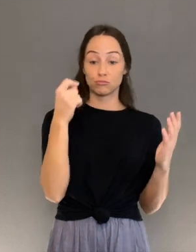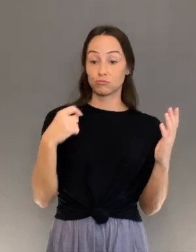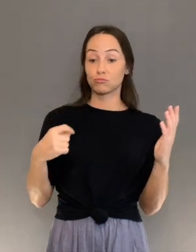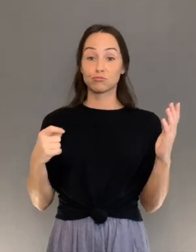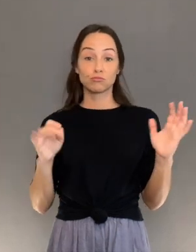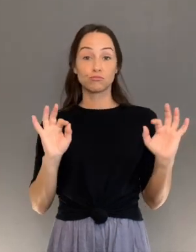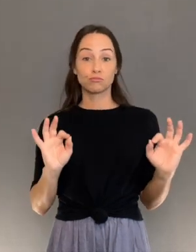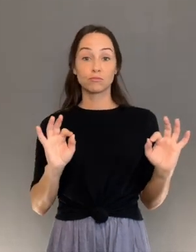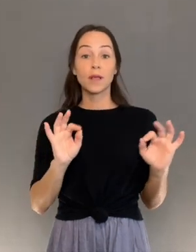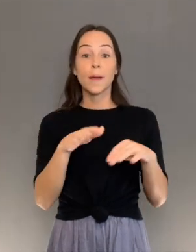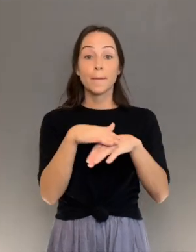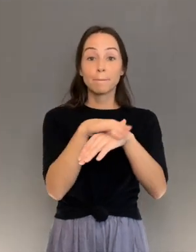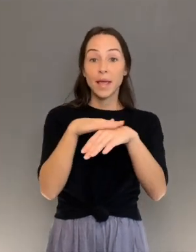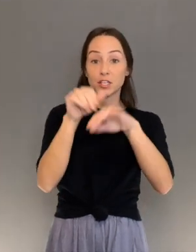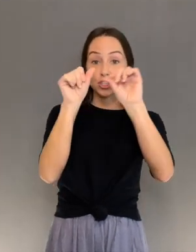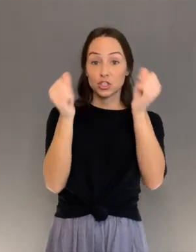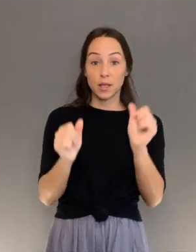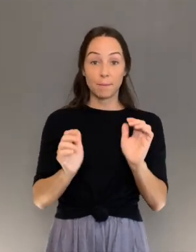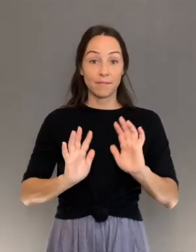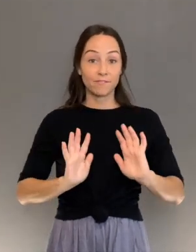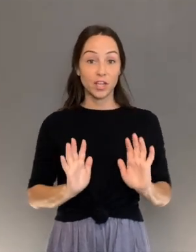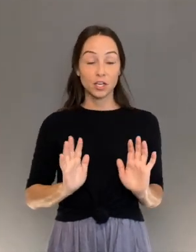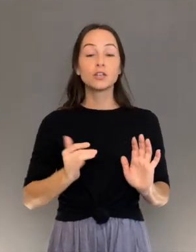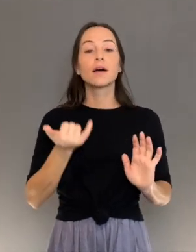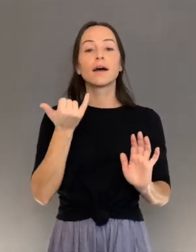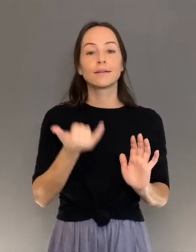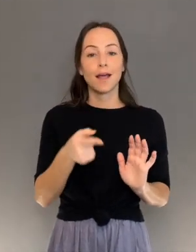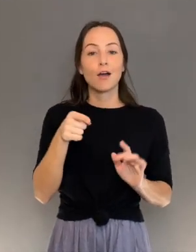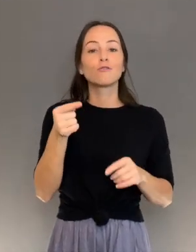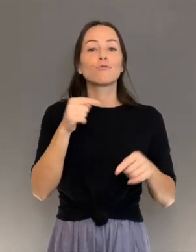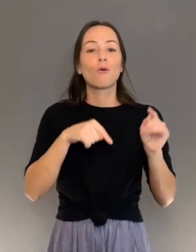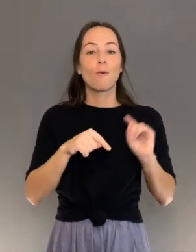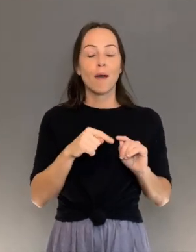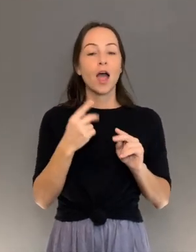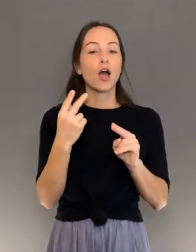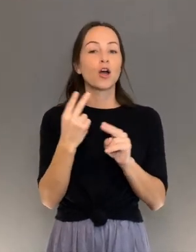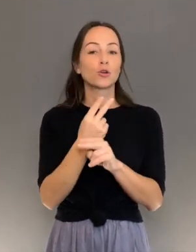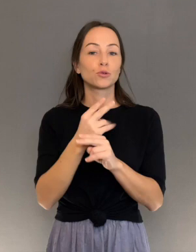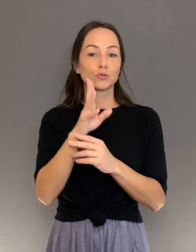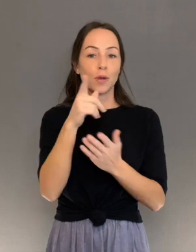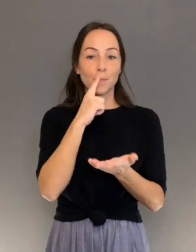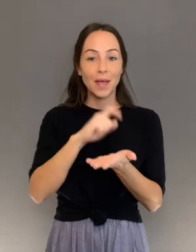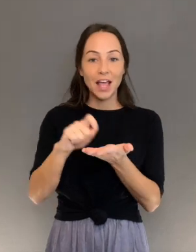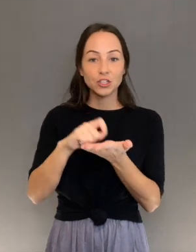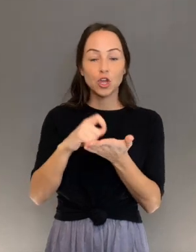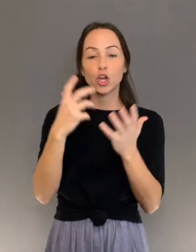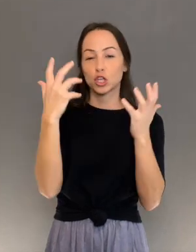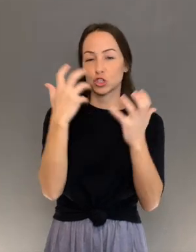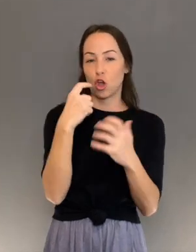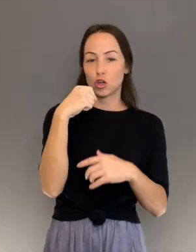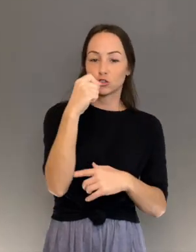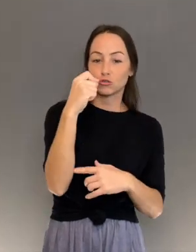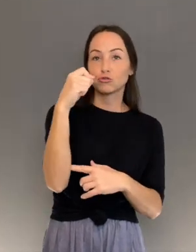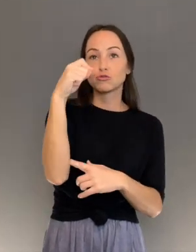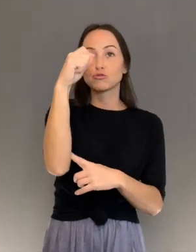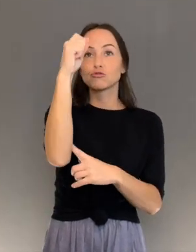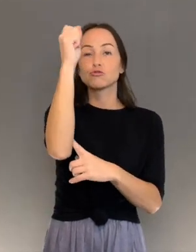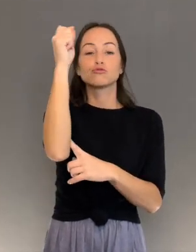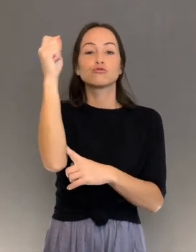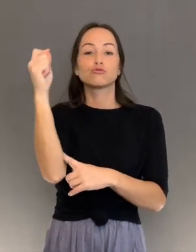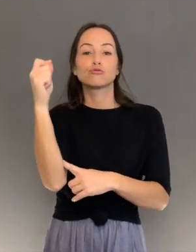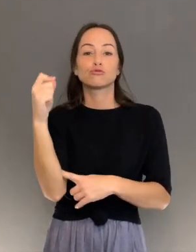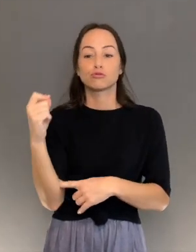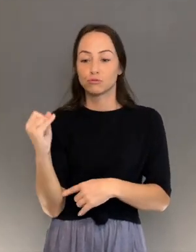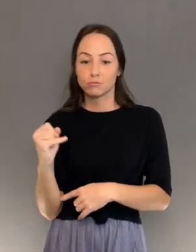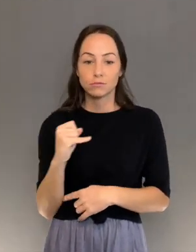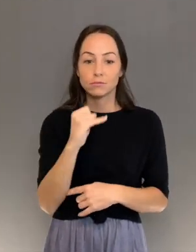that the basic shapes of the guitar have been sketched out on your paper, go back with a darker mark from your pencil and outline